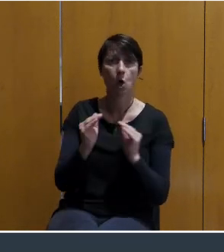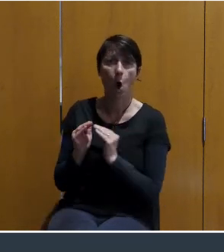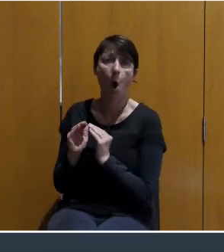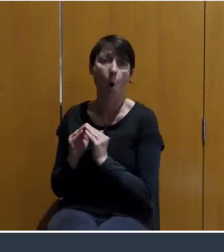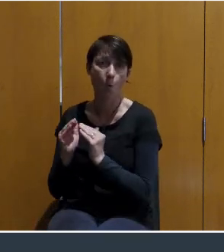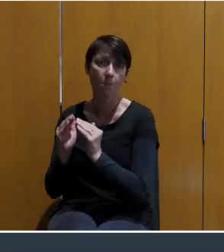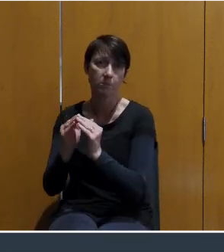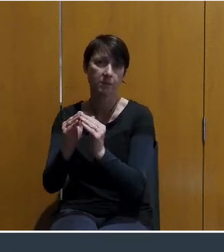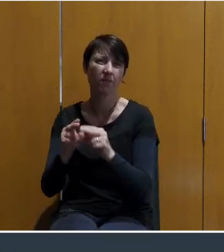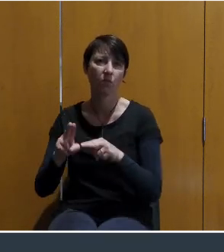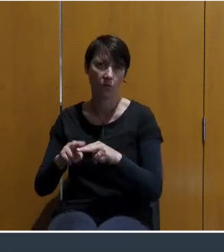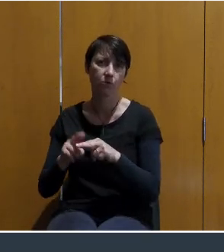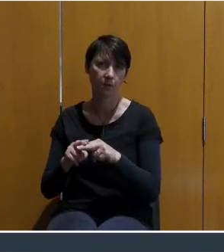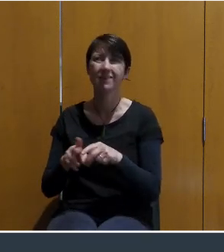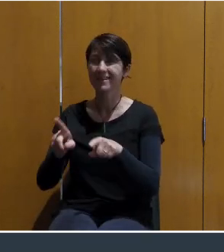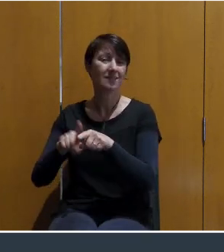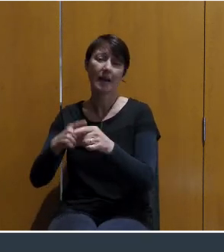through a process of